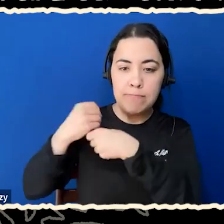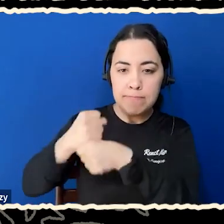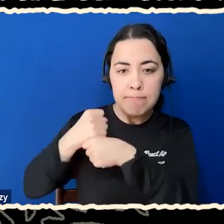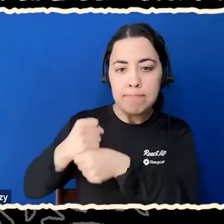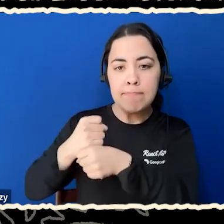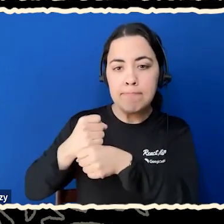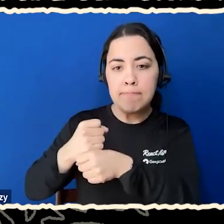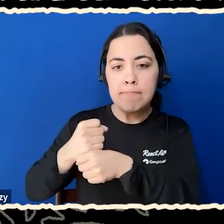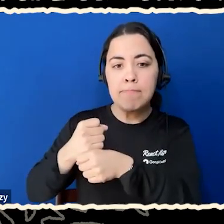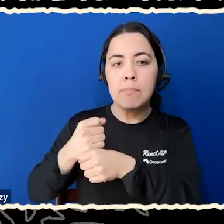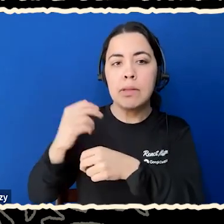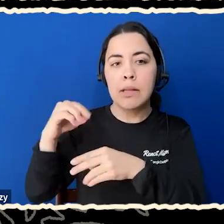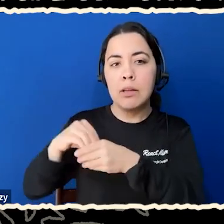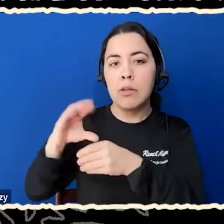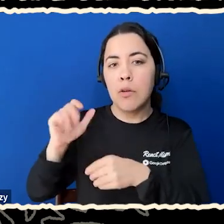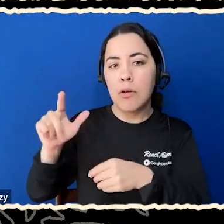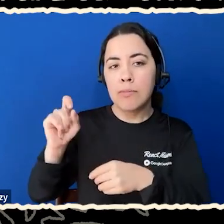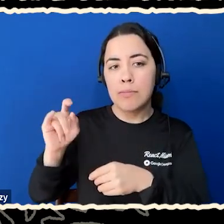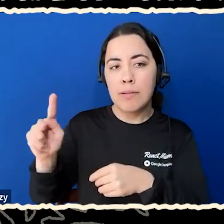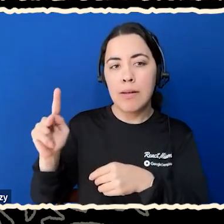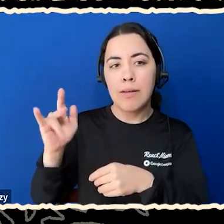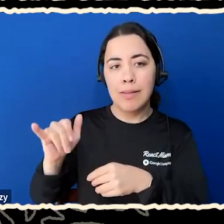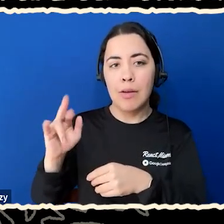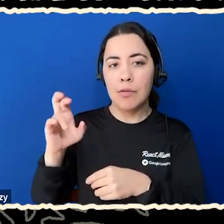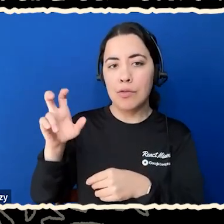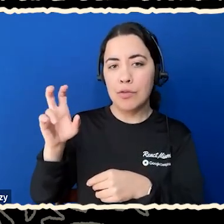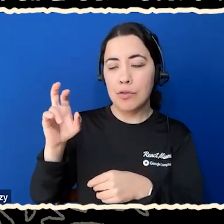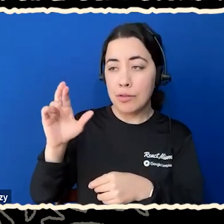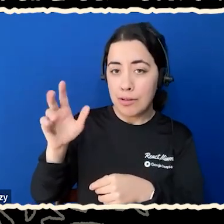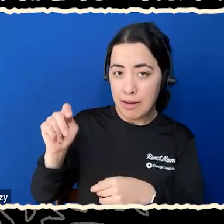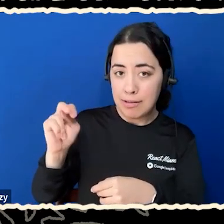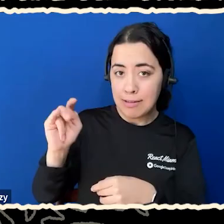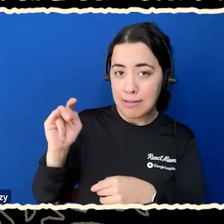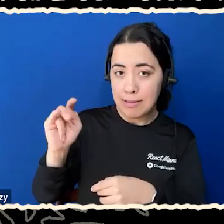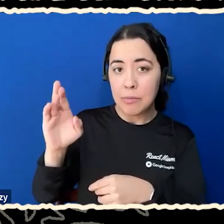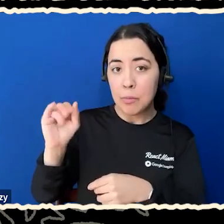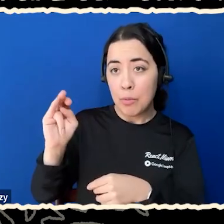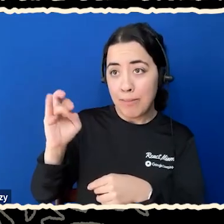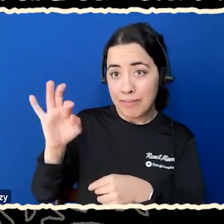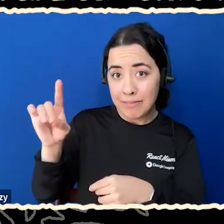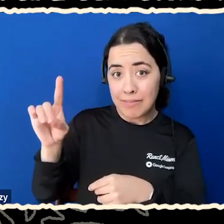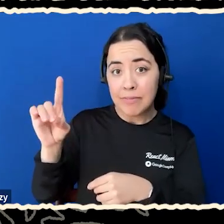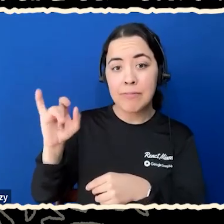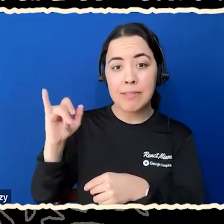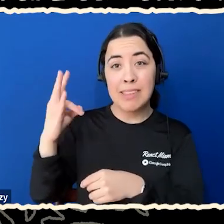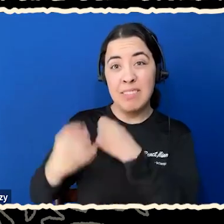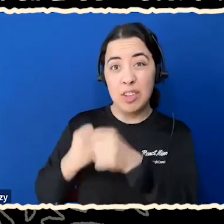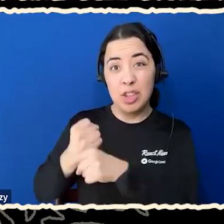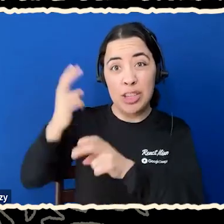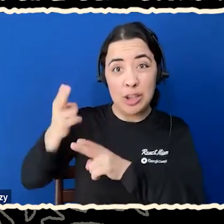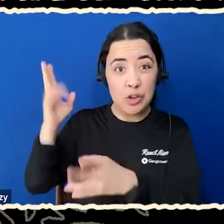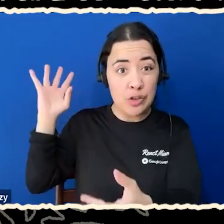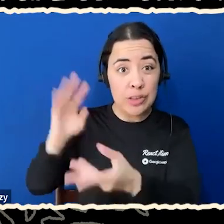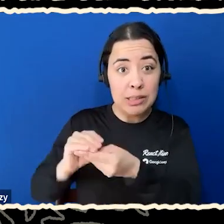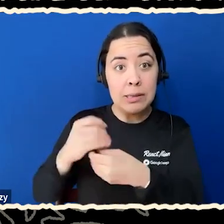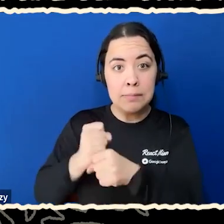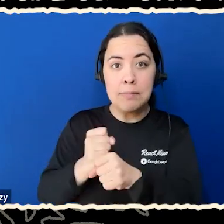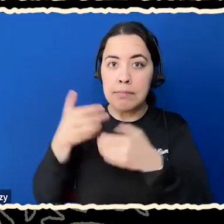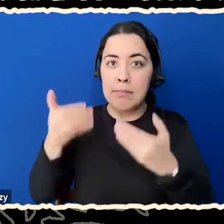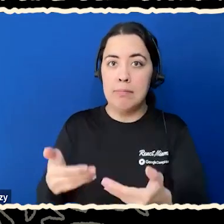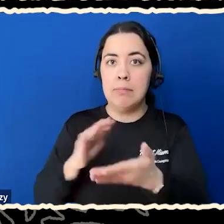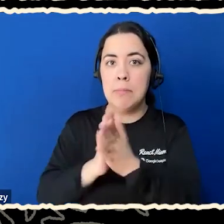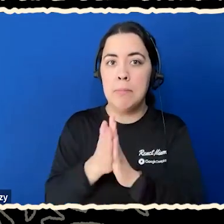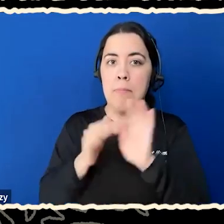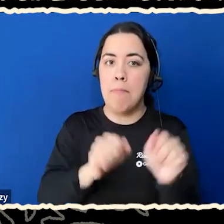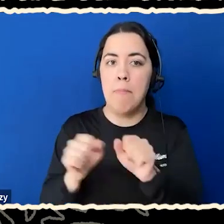make integration of React Native apps into native apps possible. And these tools address all these challenges that we have just